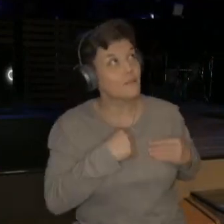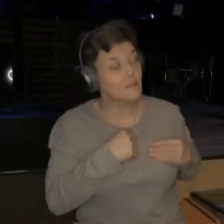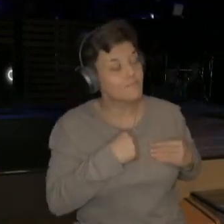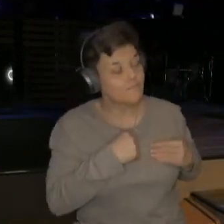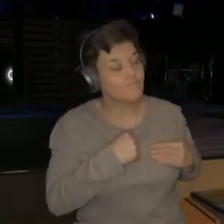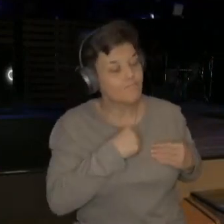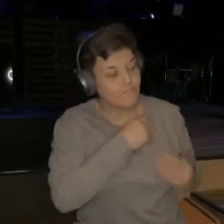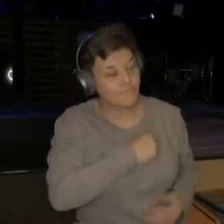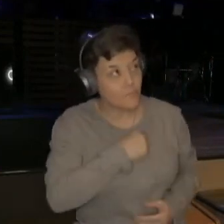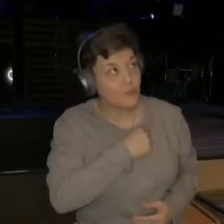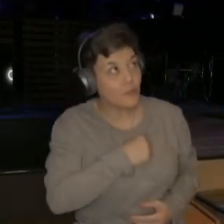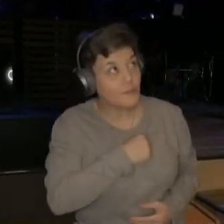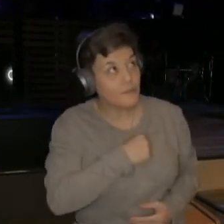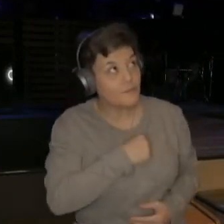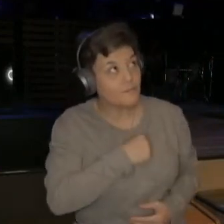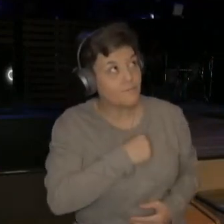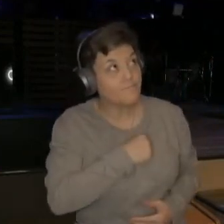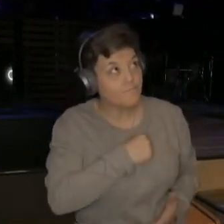Jesus. Amen.